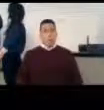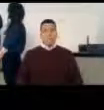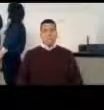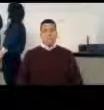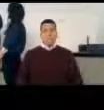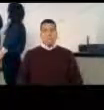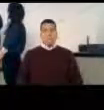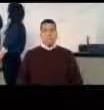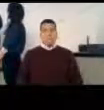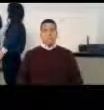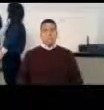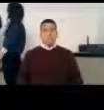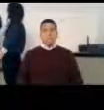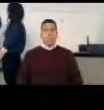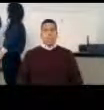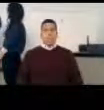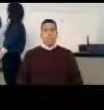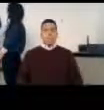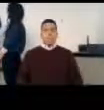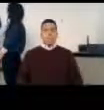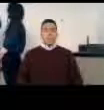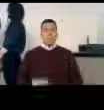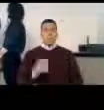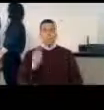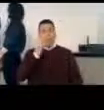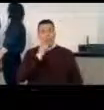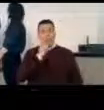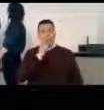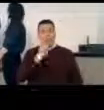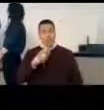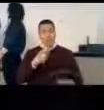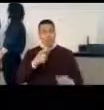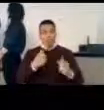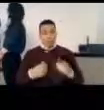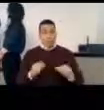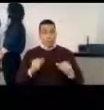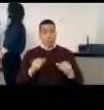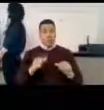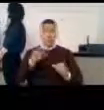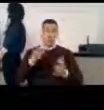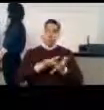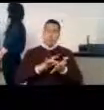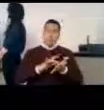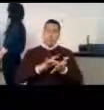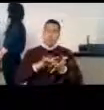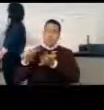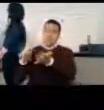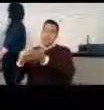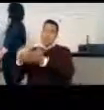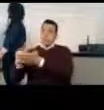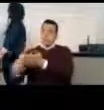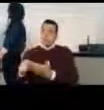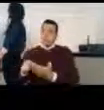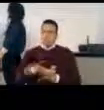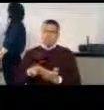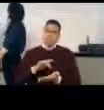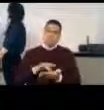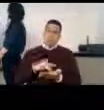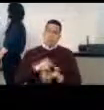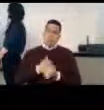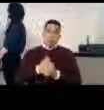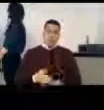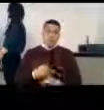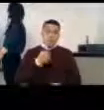Do you make that effort to do that on a daily basis? Do you take your medicine as prescribed?